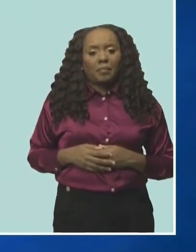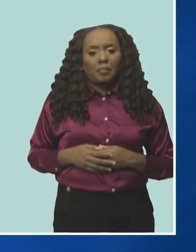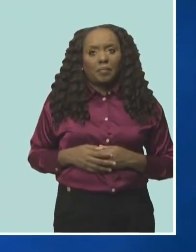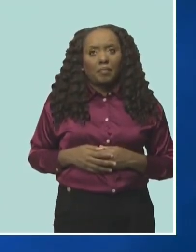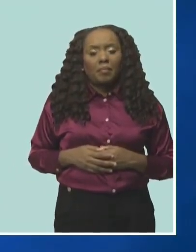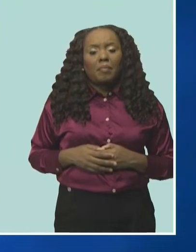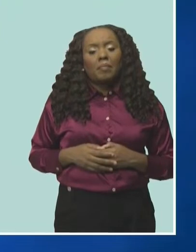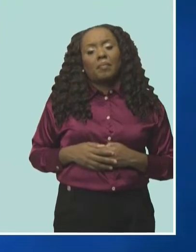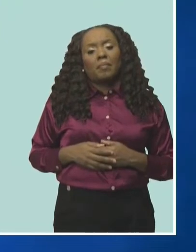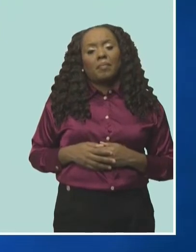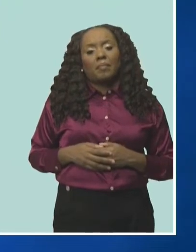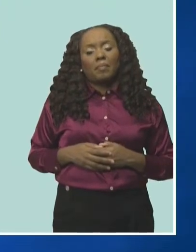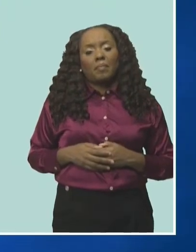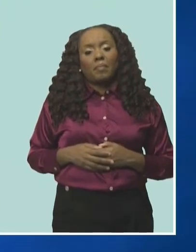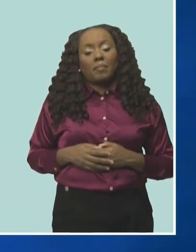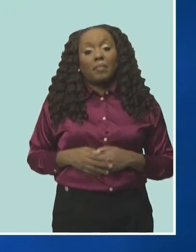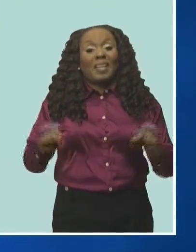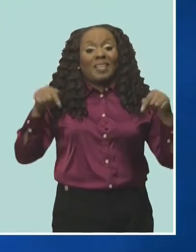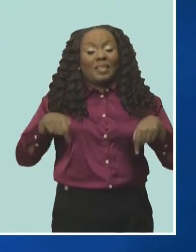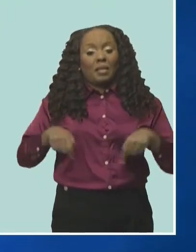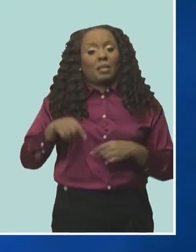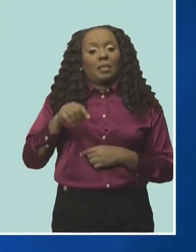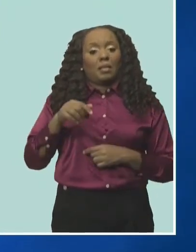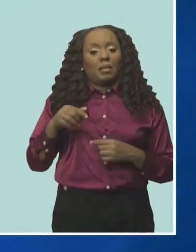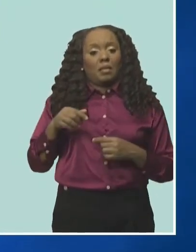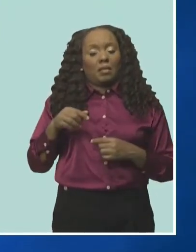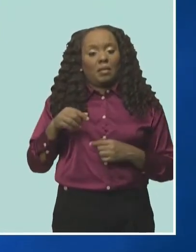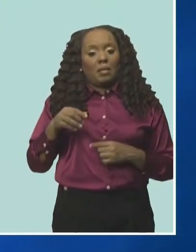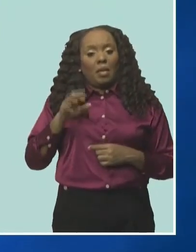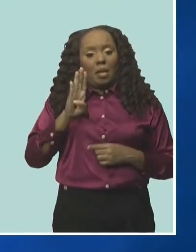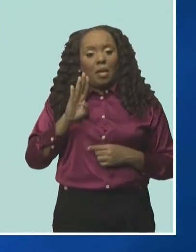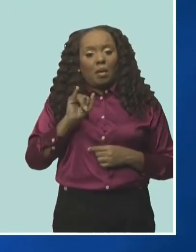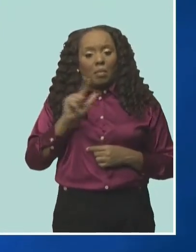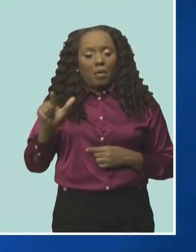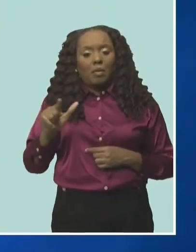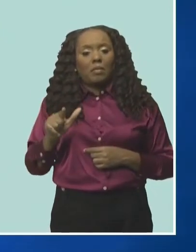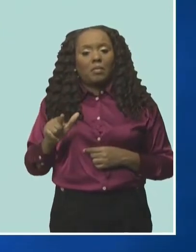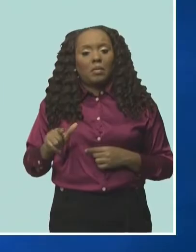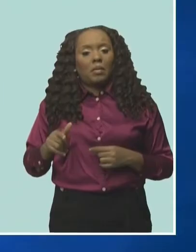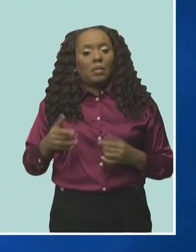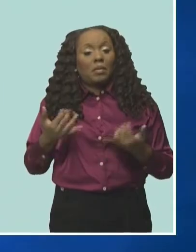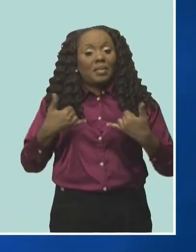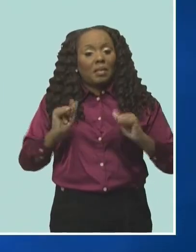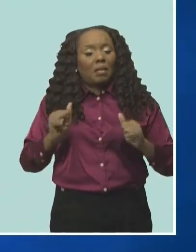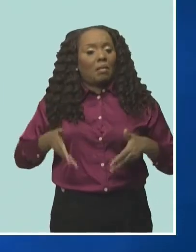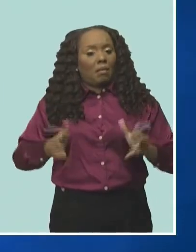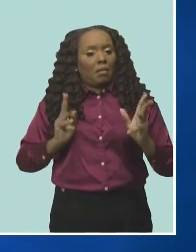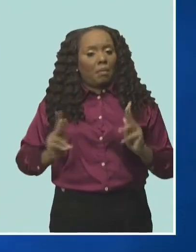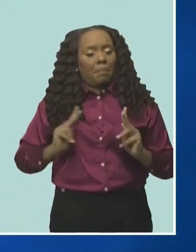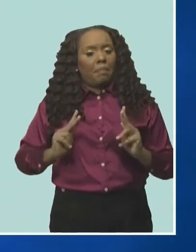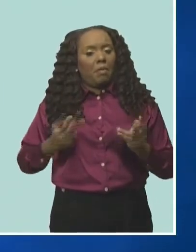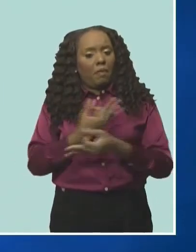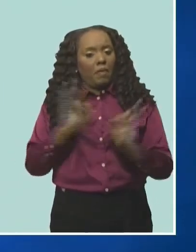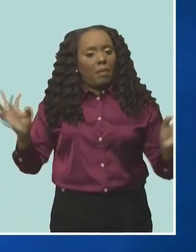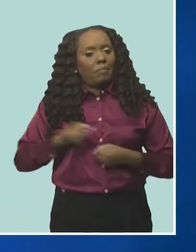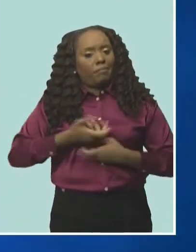absolutely does not stop people from freedom of expression that is protected under the